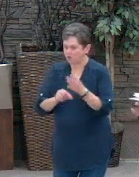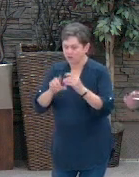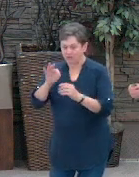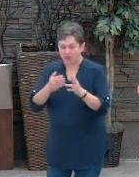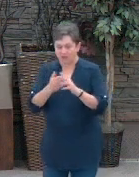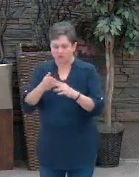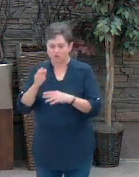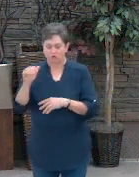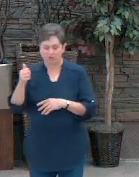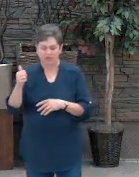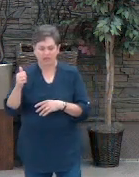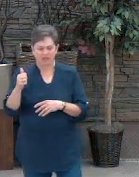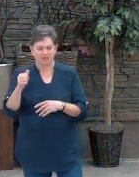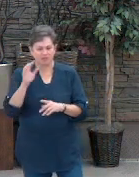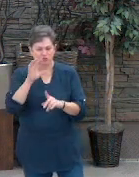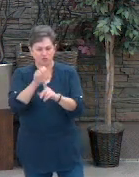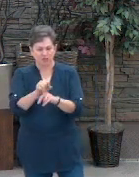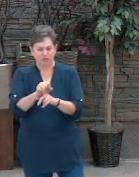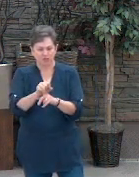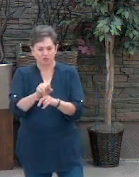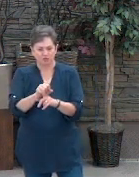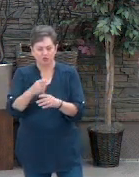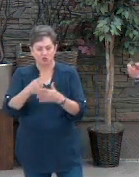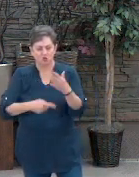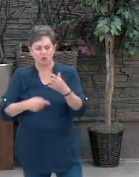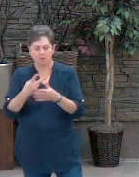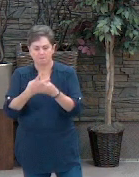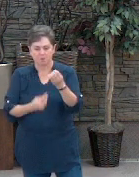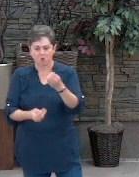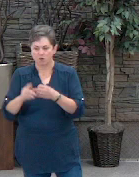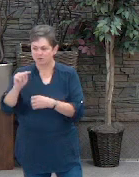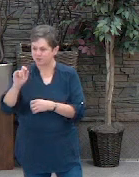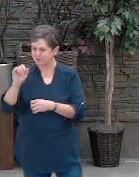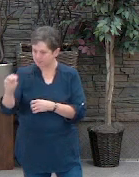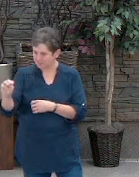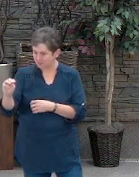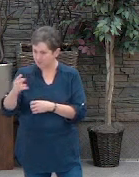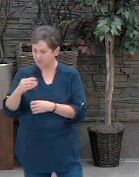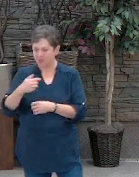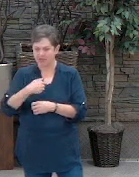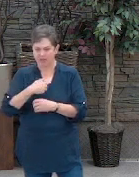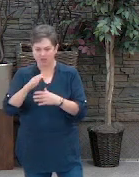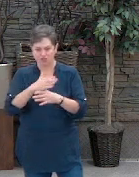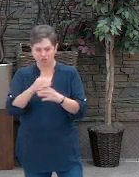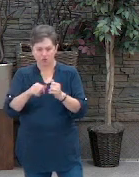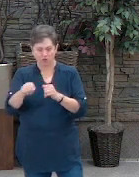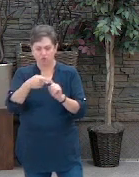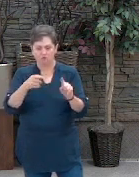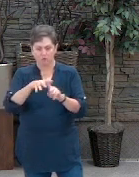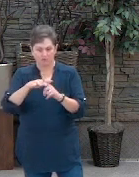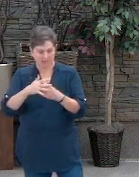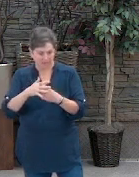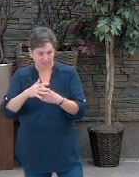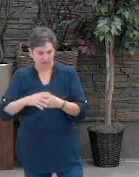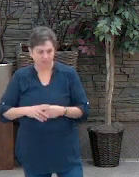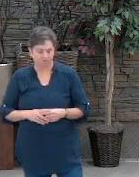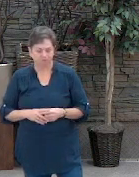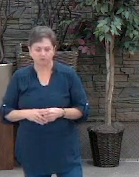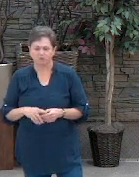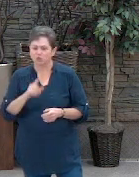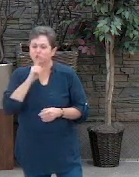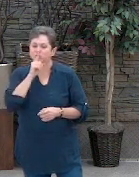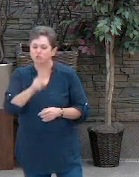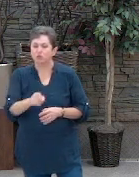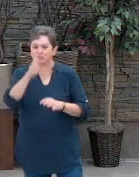10, did you catch what both Tim and I shared with you from the text?